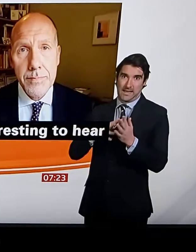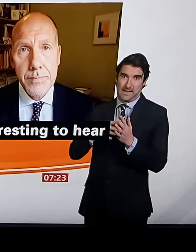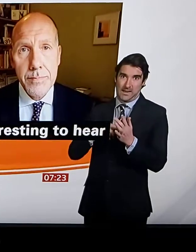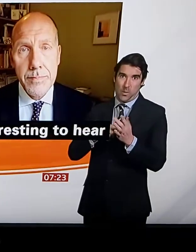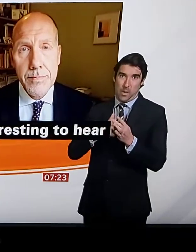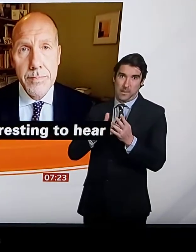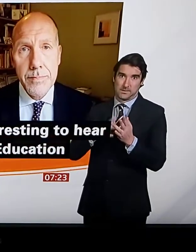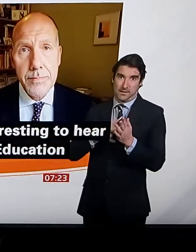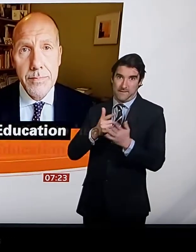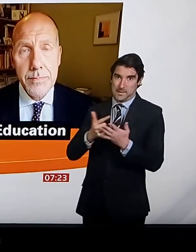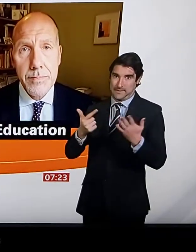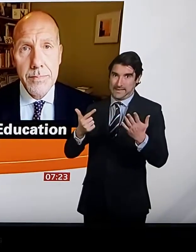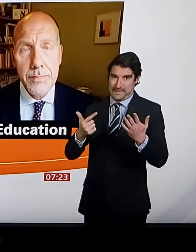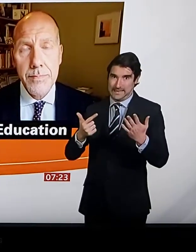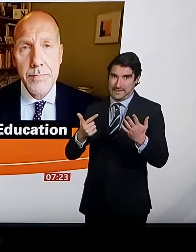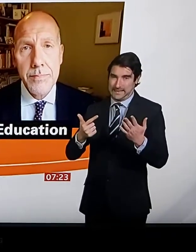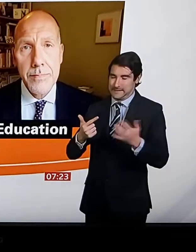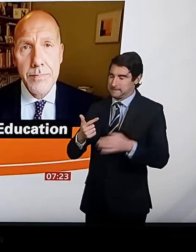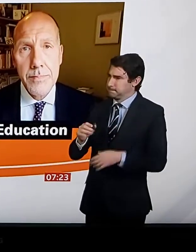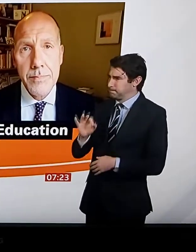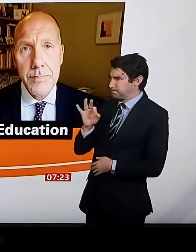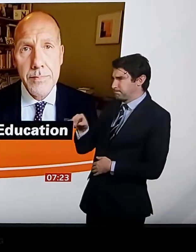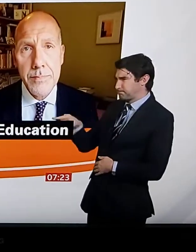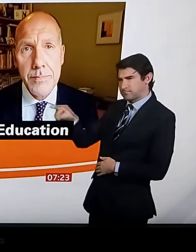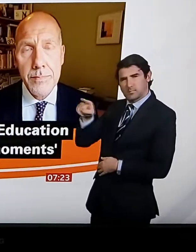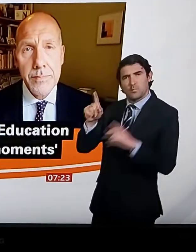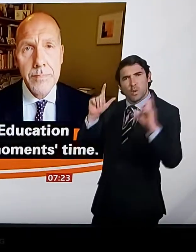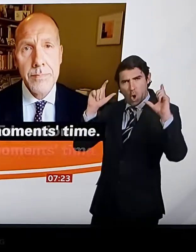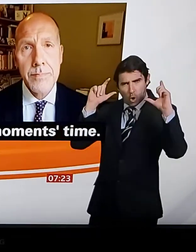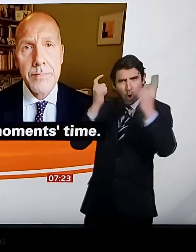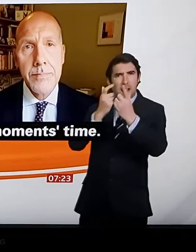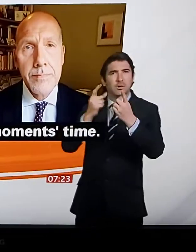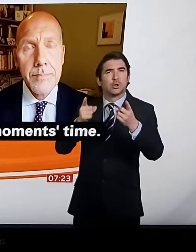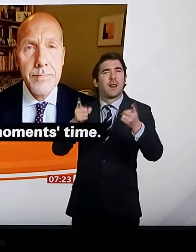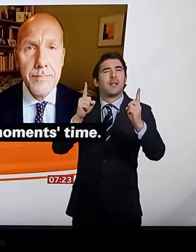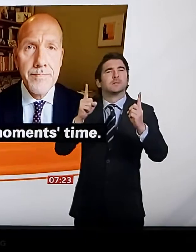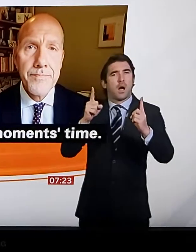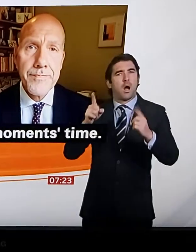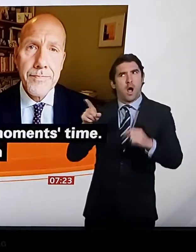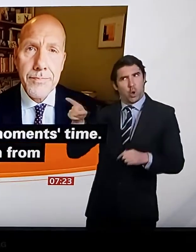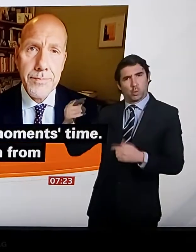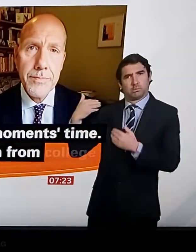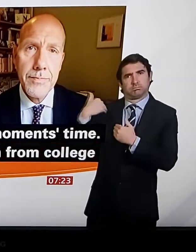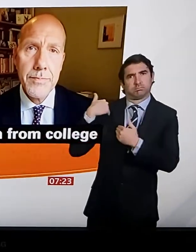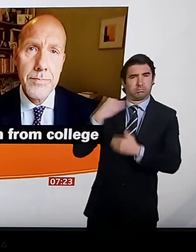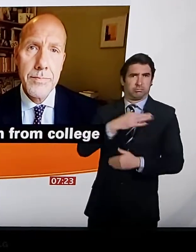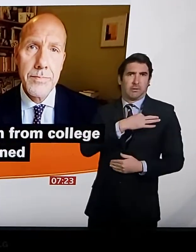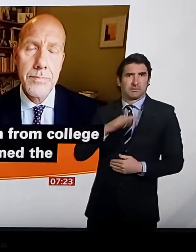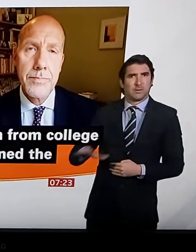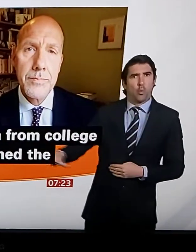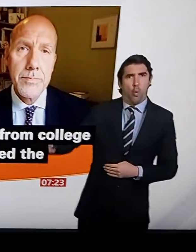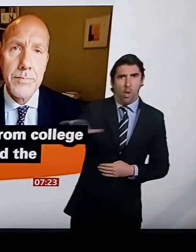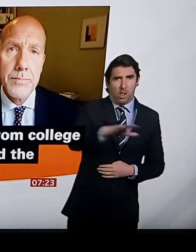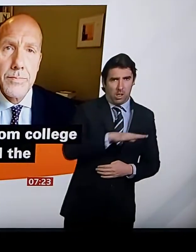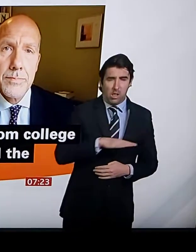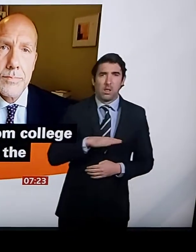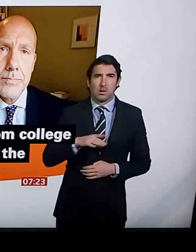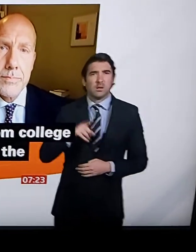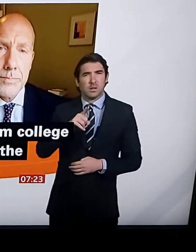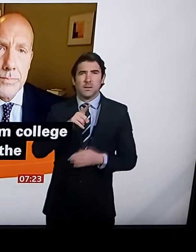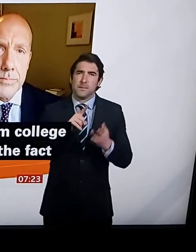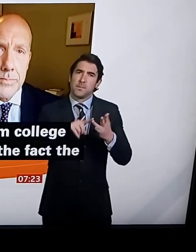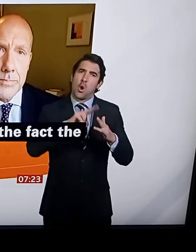college leaders? Because we mentioned the fact that this algorithm has been used, and I was watching quite a few teachers reacting to the news over the last